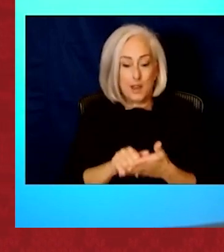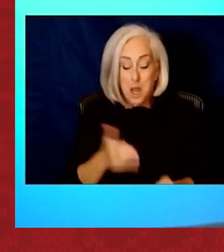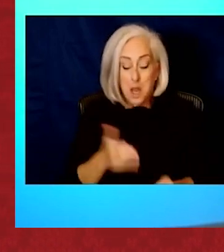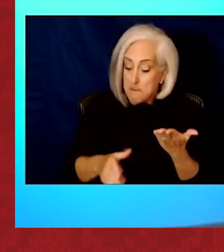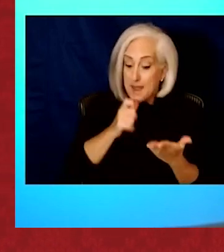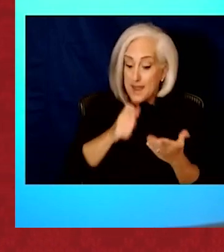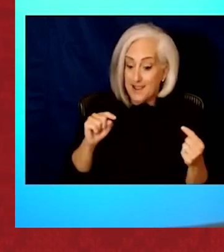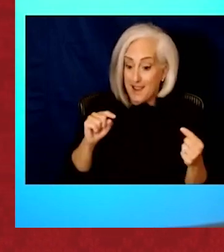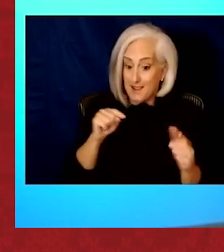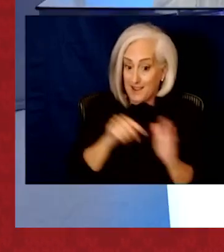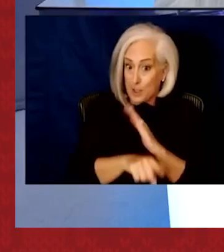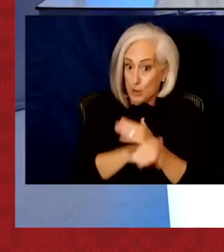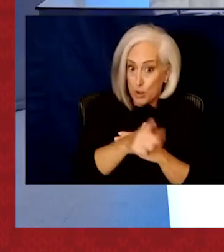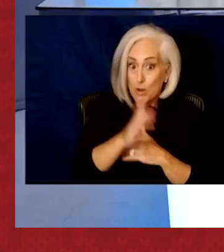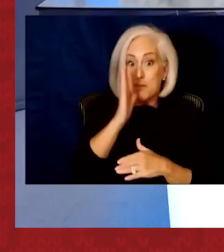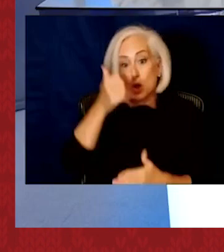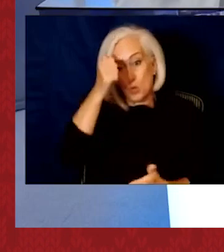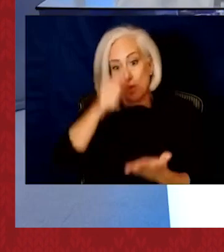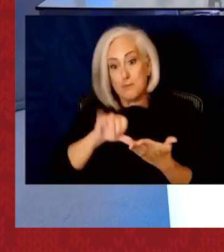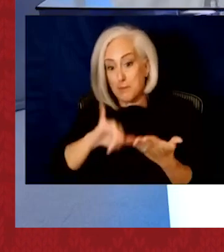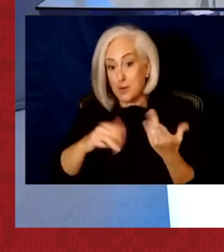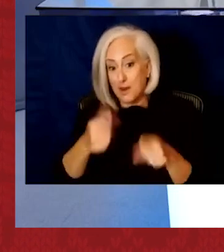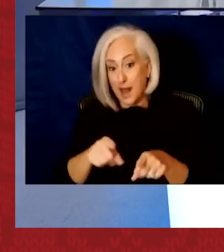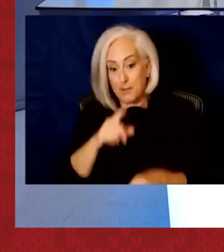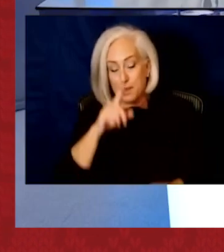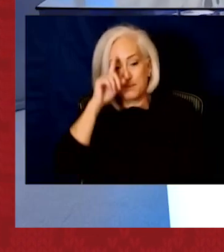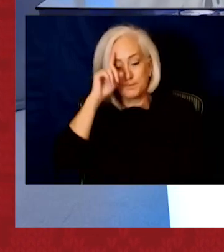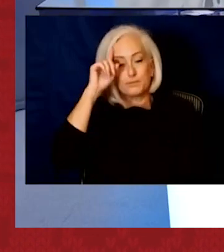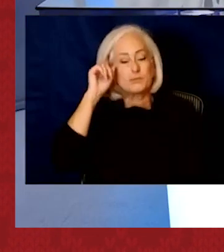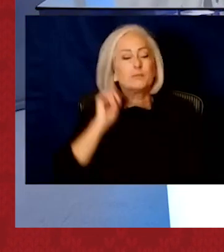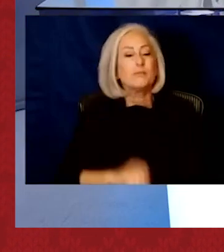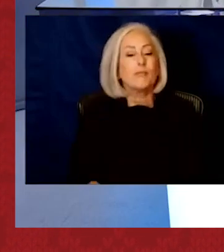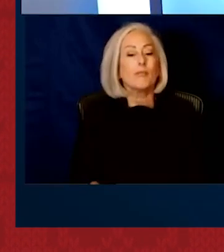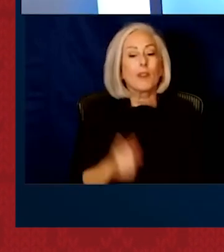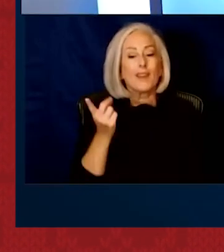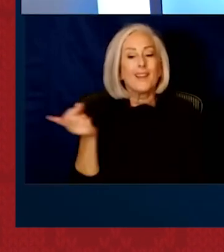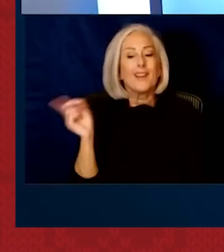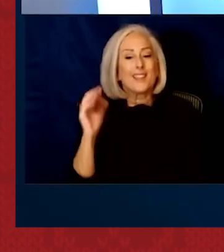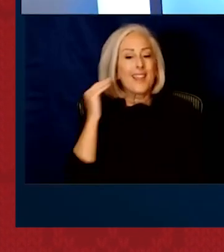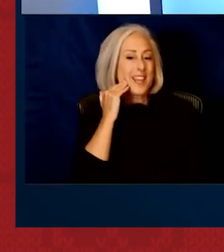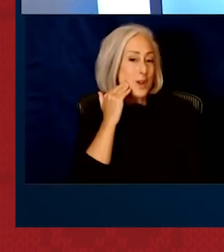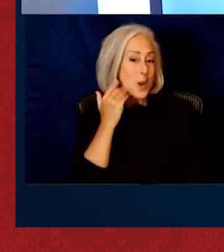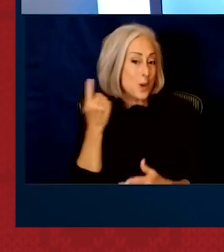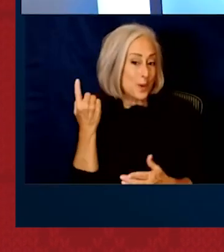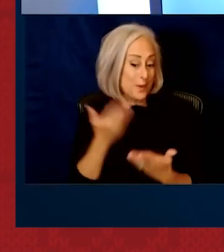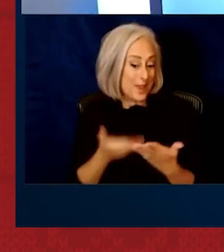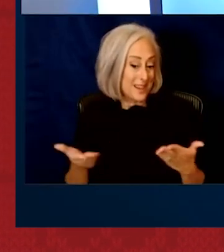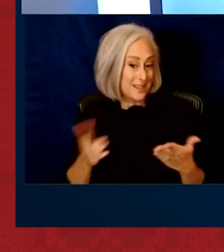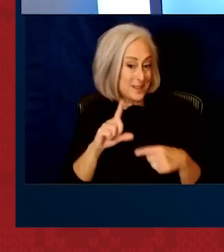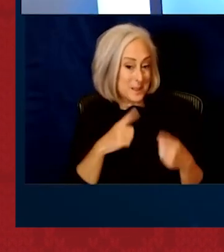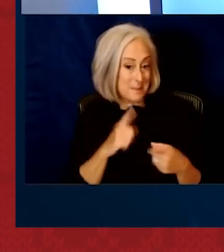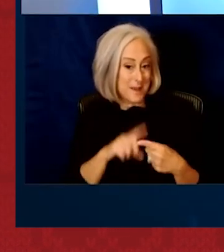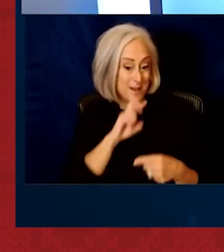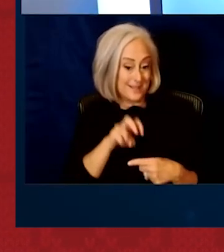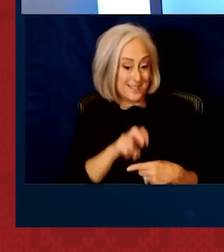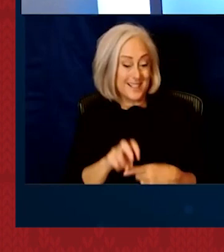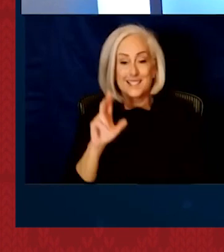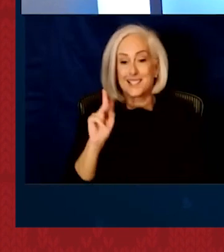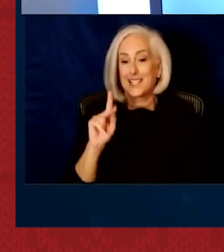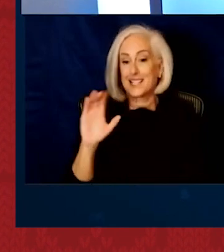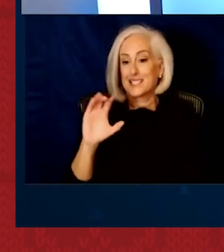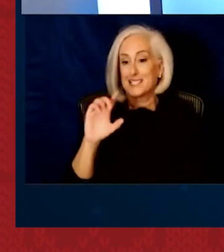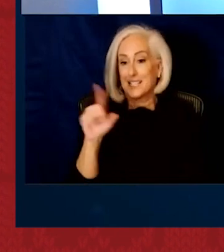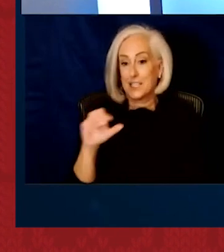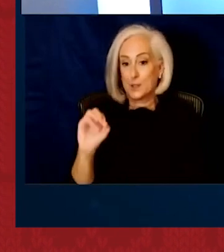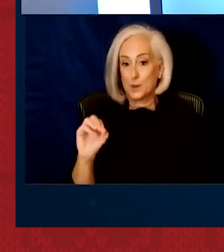remember it. All right, well, they may know a thing or two about snakes at the Kansas City Zoo because that's where Alexis Del Cid is live with